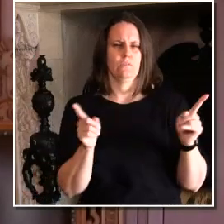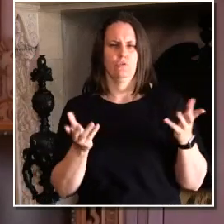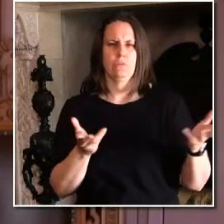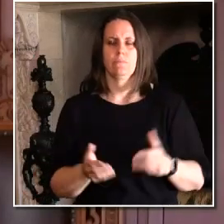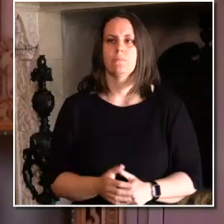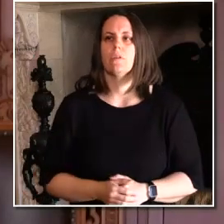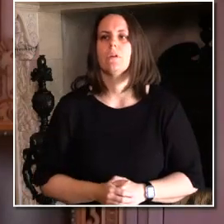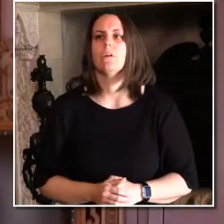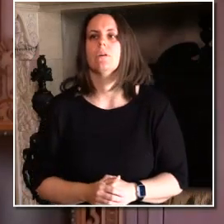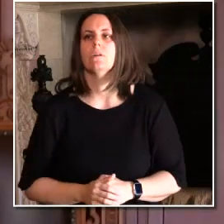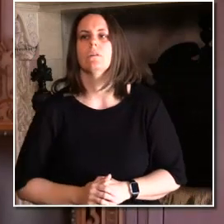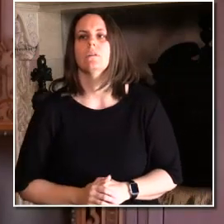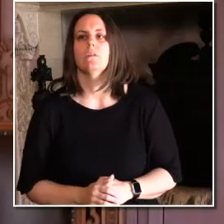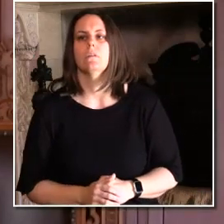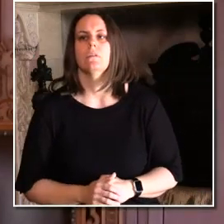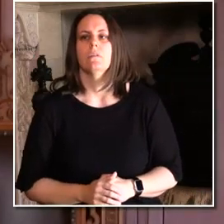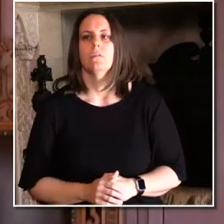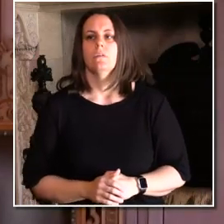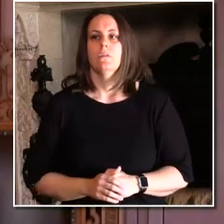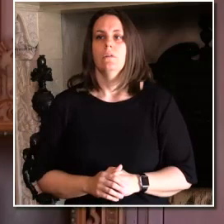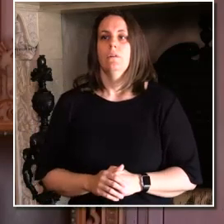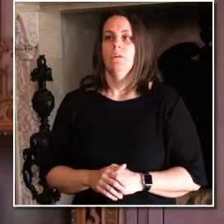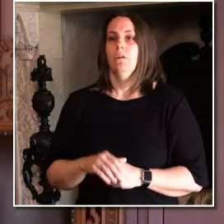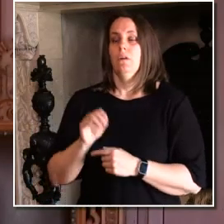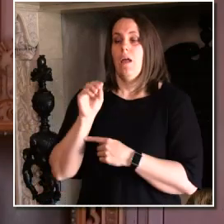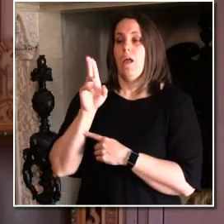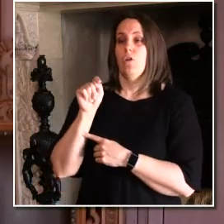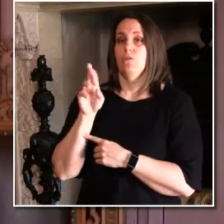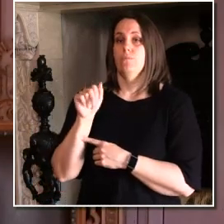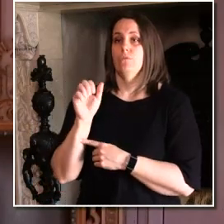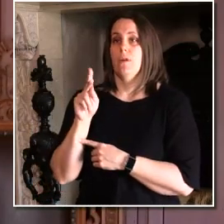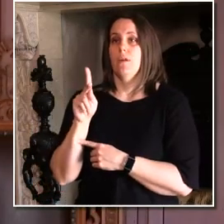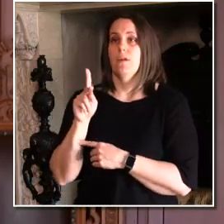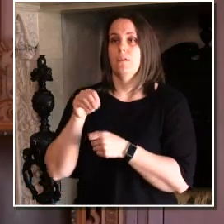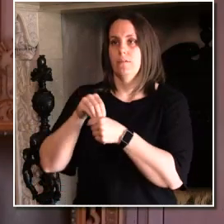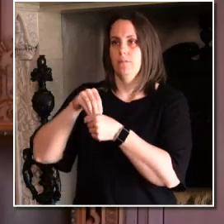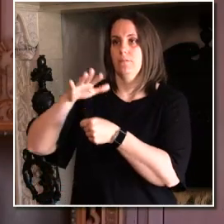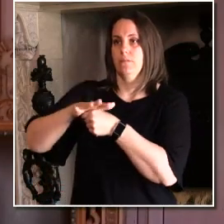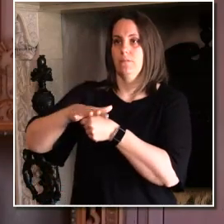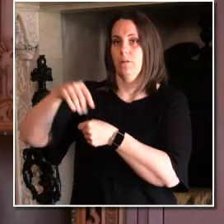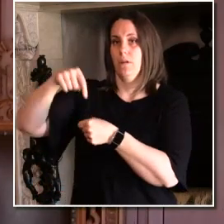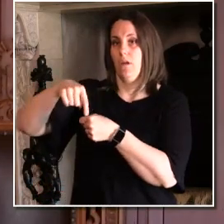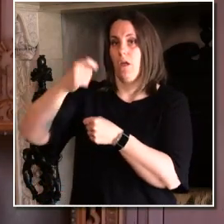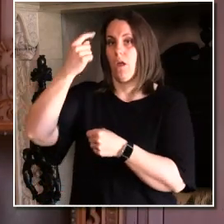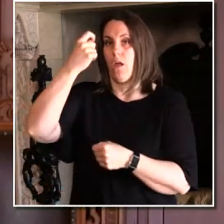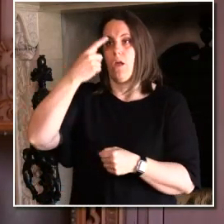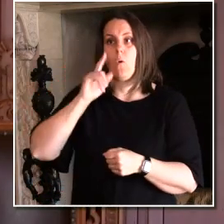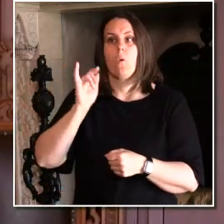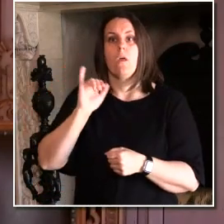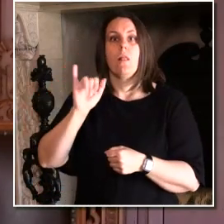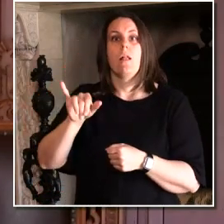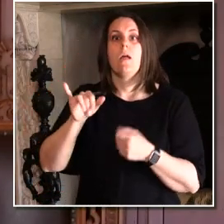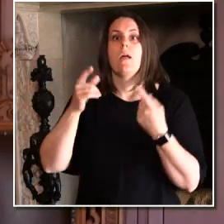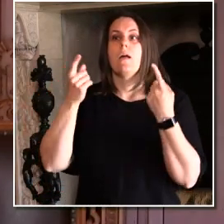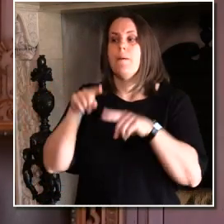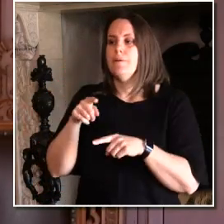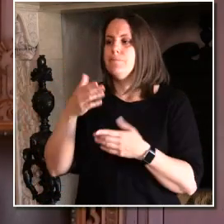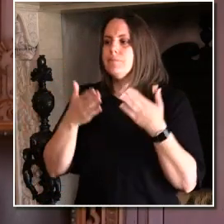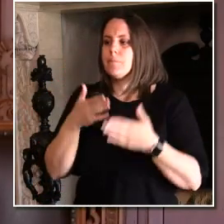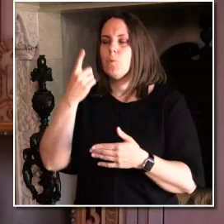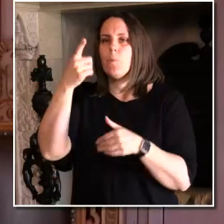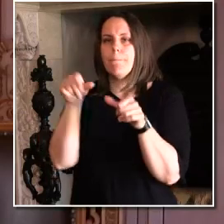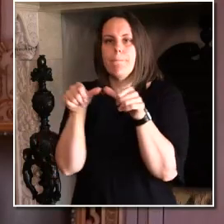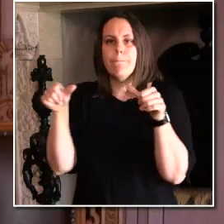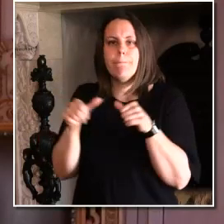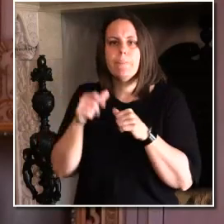is the outbreak investigation, we have, we start with the cluster of illnesses in some sort of facility. So in addition to the contact